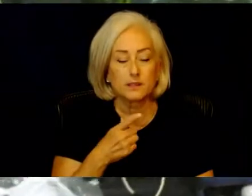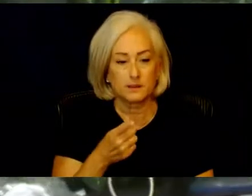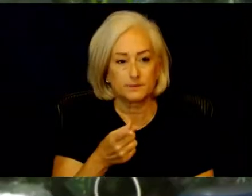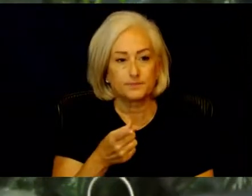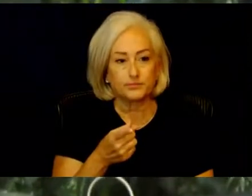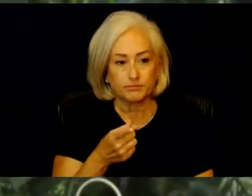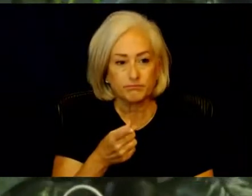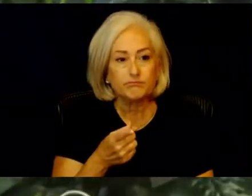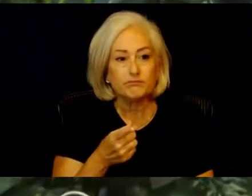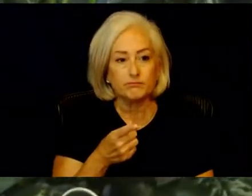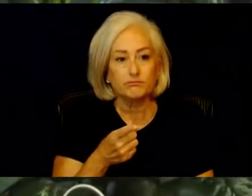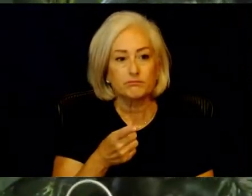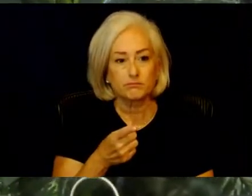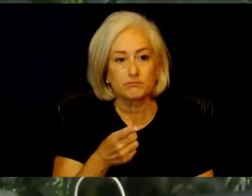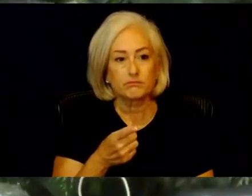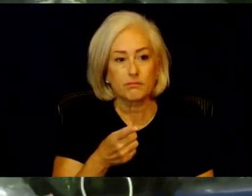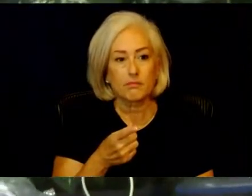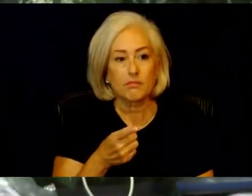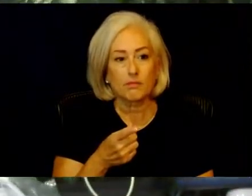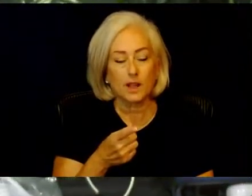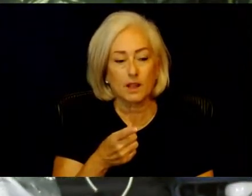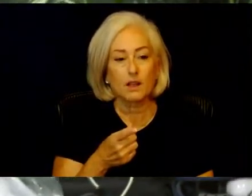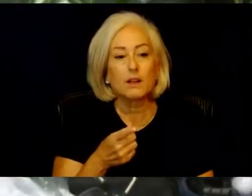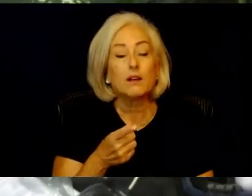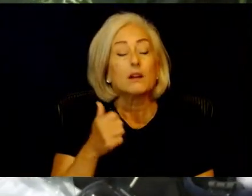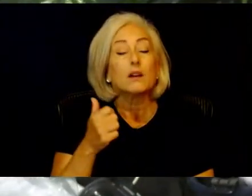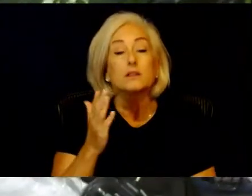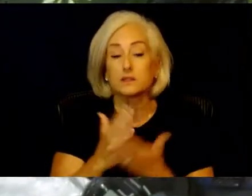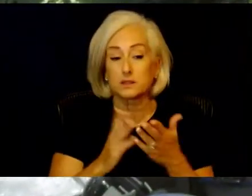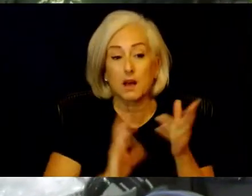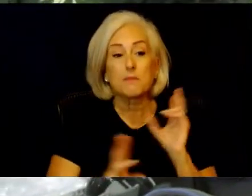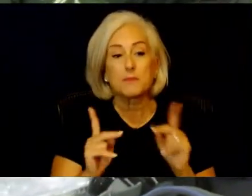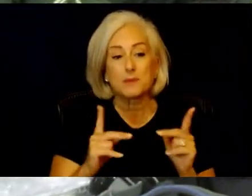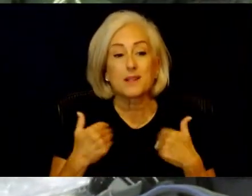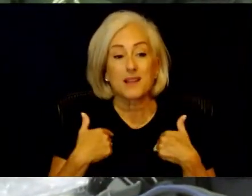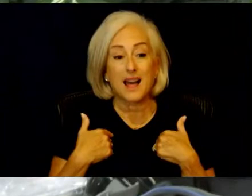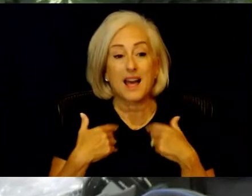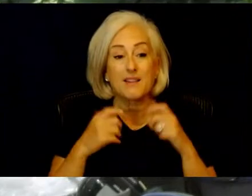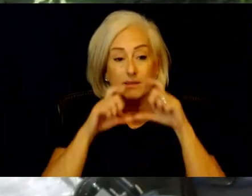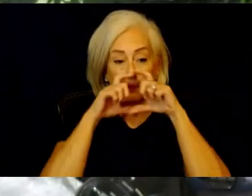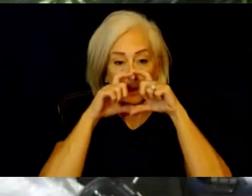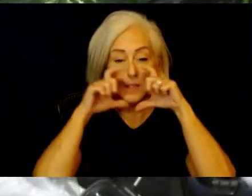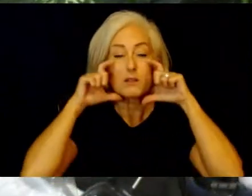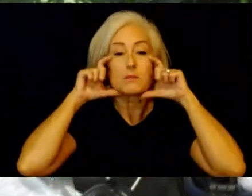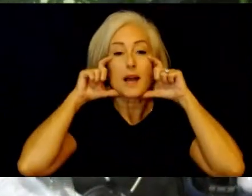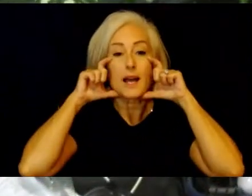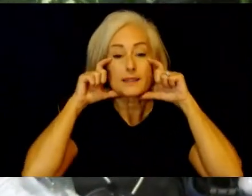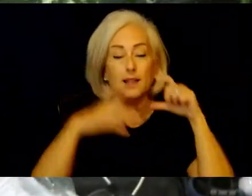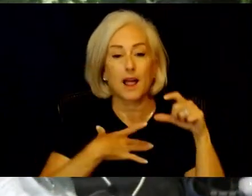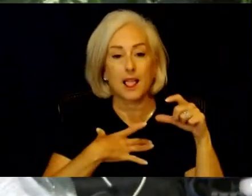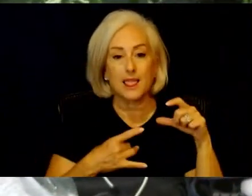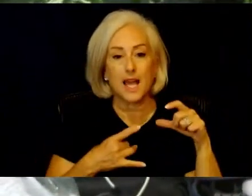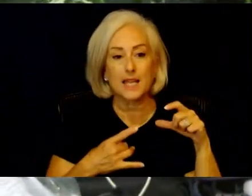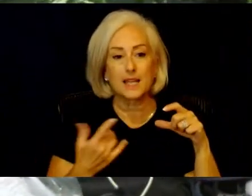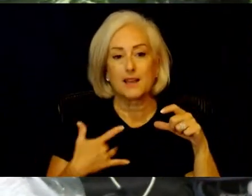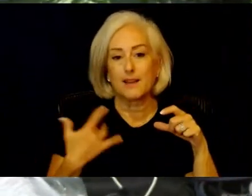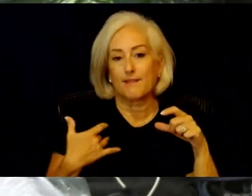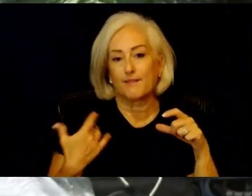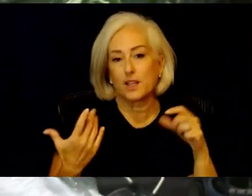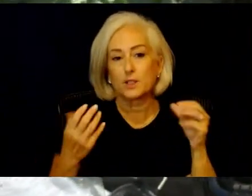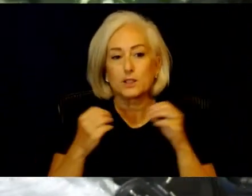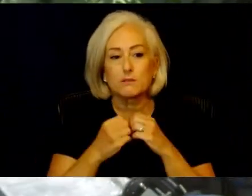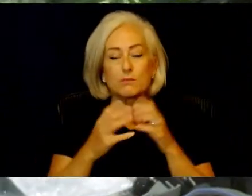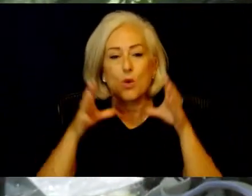it like that. There are folks who wear a bigger mask and they love that. Yeah. They're like, we like the feel of it. It fits snug on the